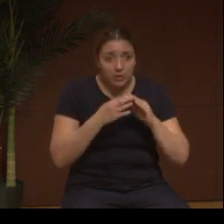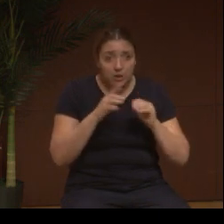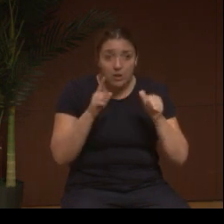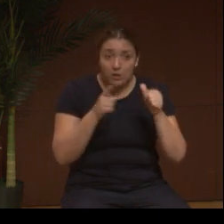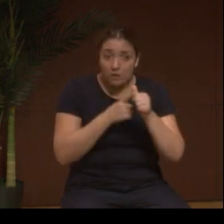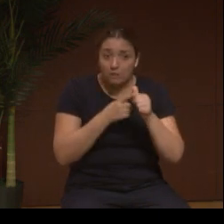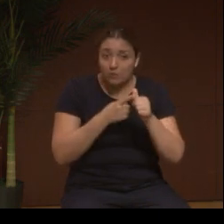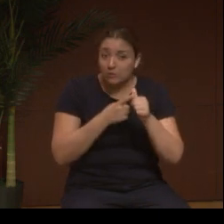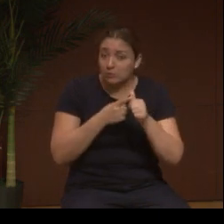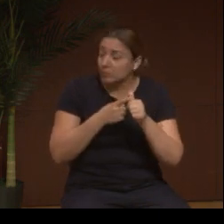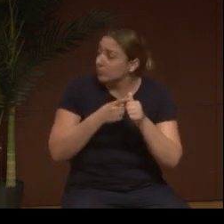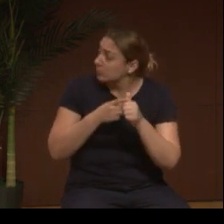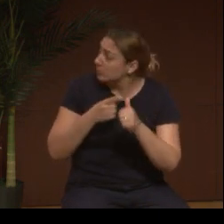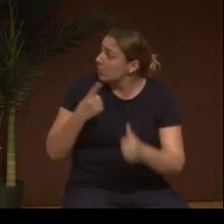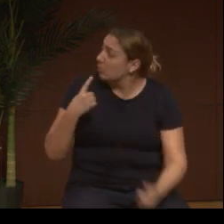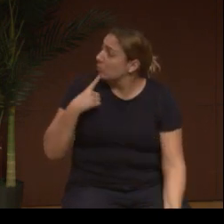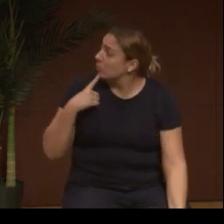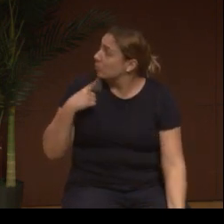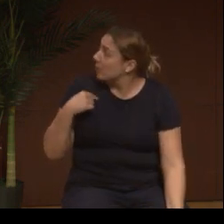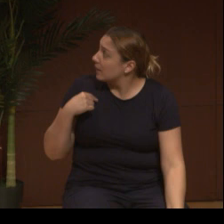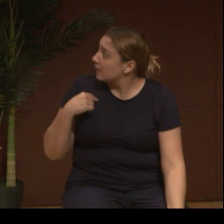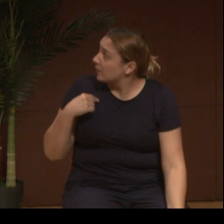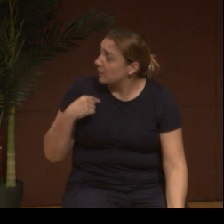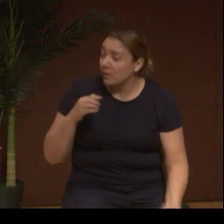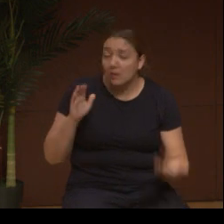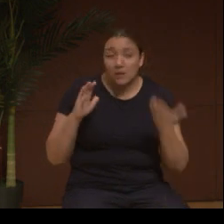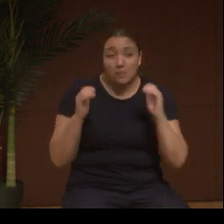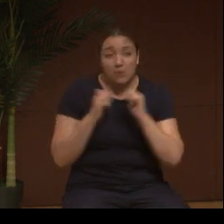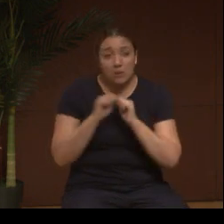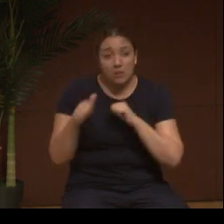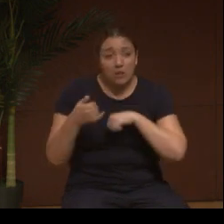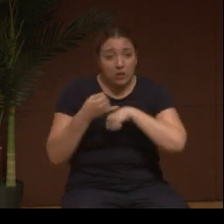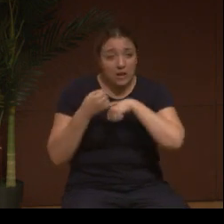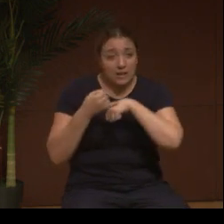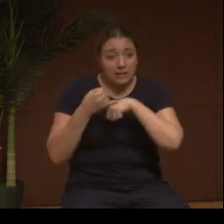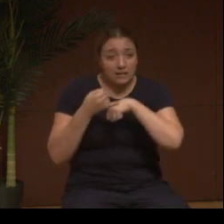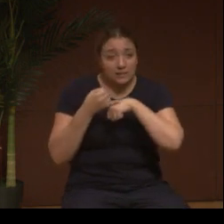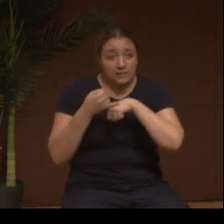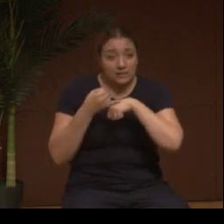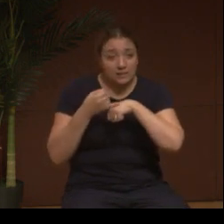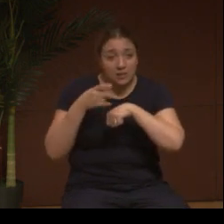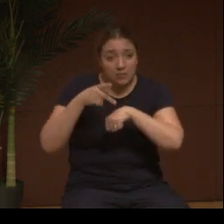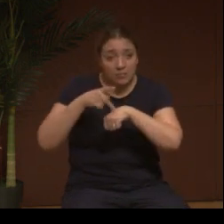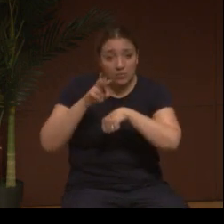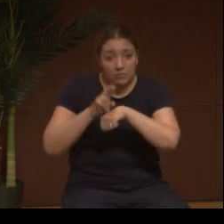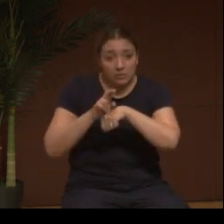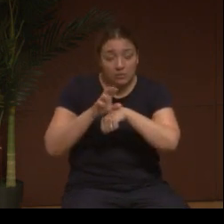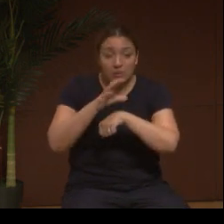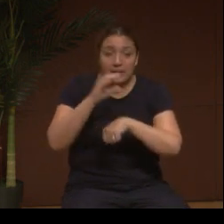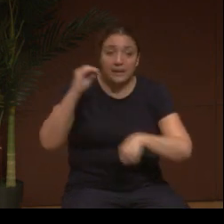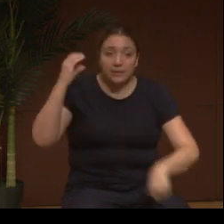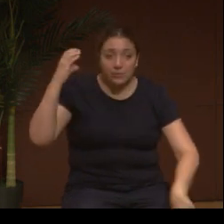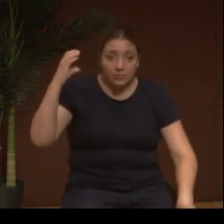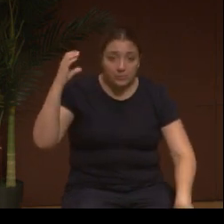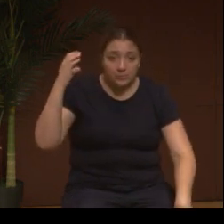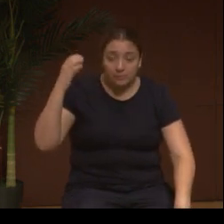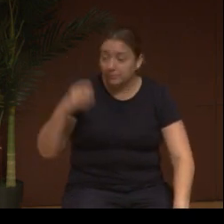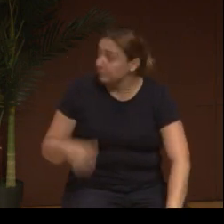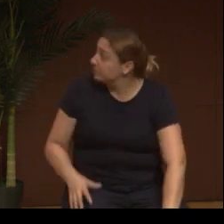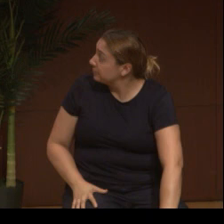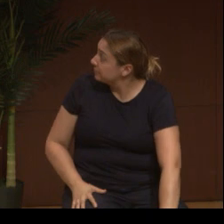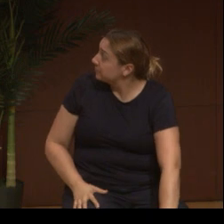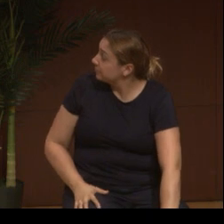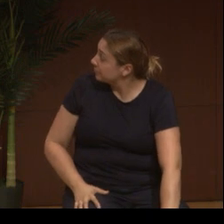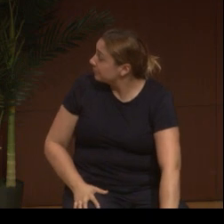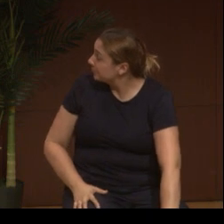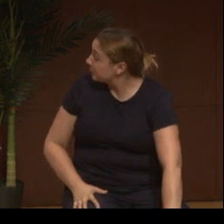pretty high. Okay? It is comparable to what you see in other islands like Puerto Rico and to some extent Cuba. Okay? So there are some things